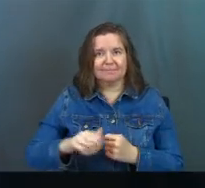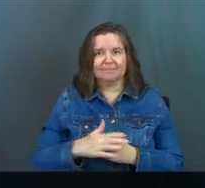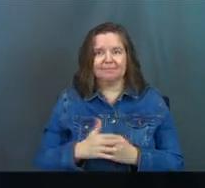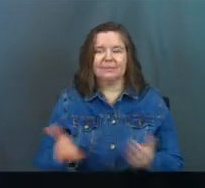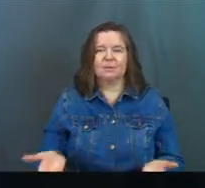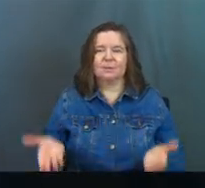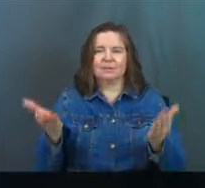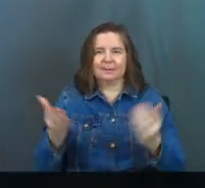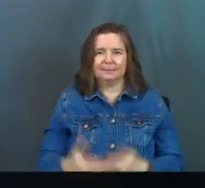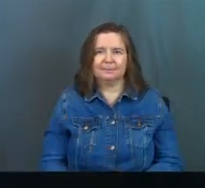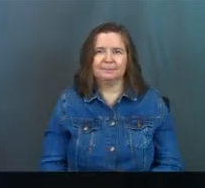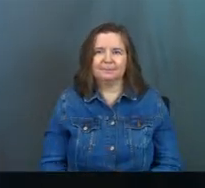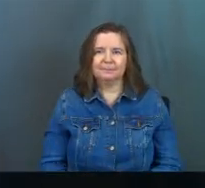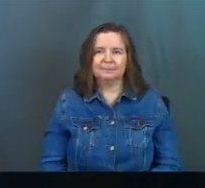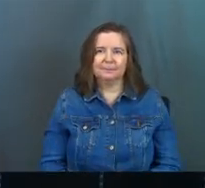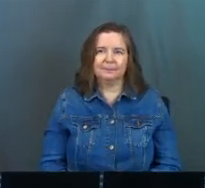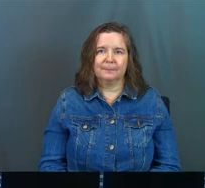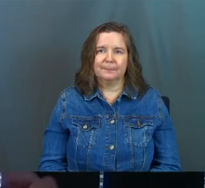don't you guys stand?